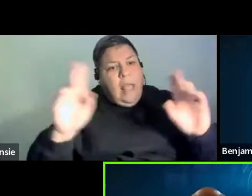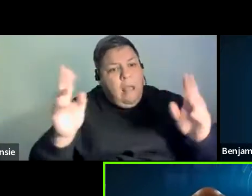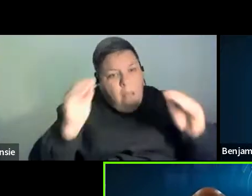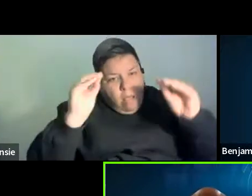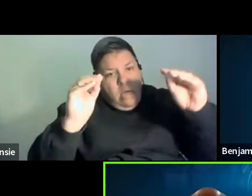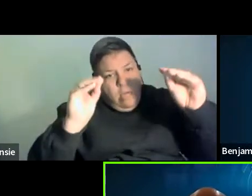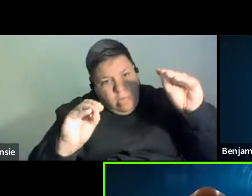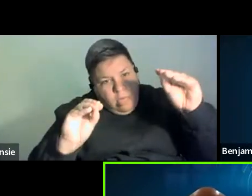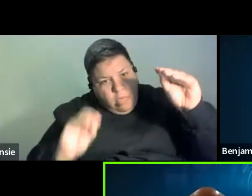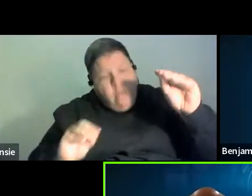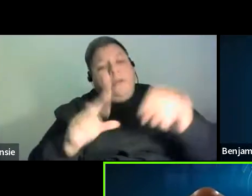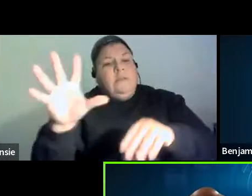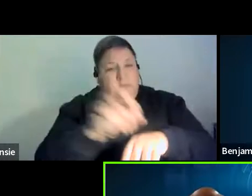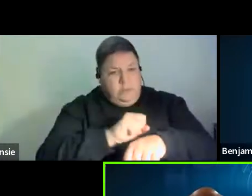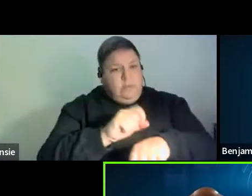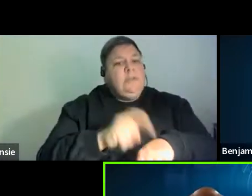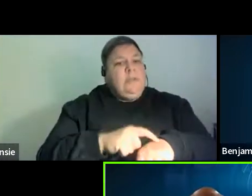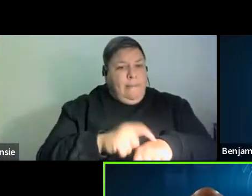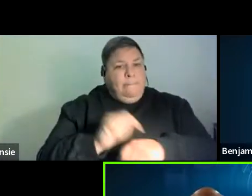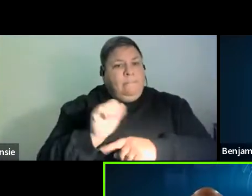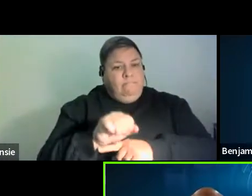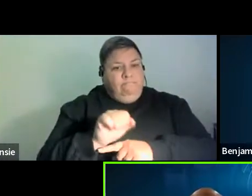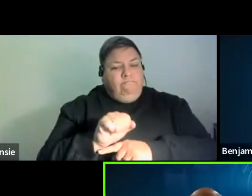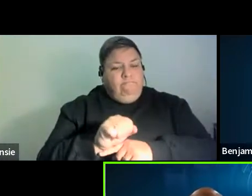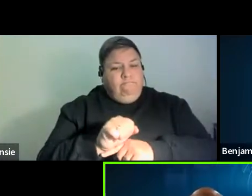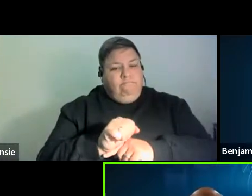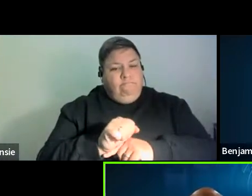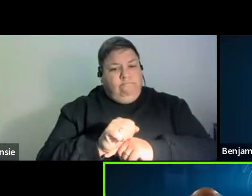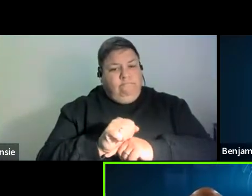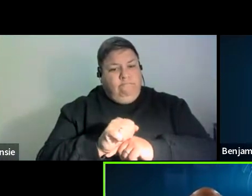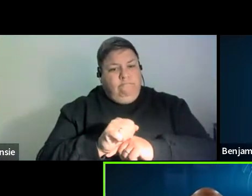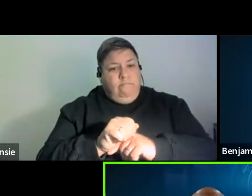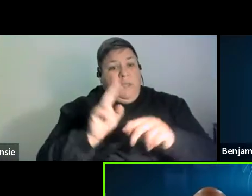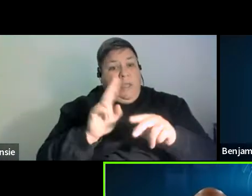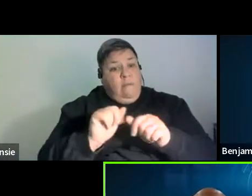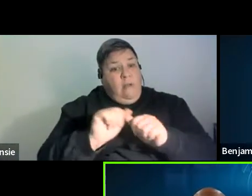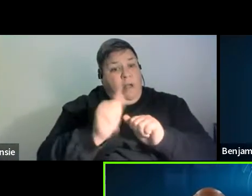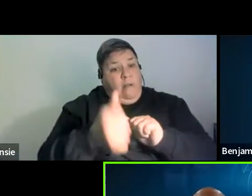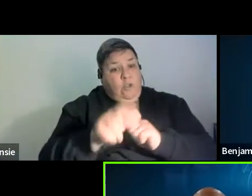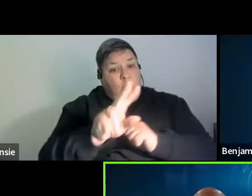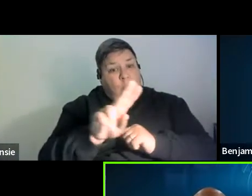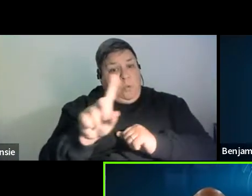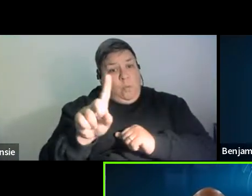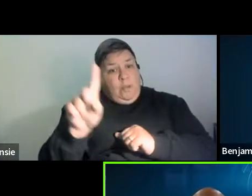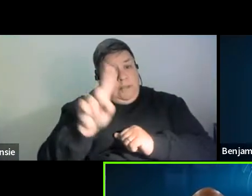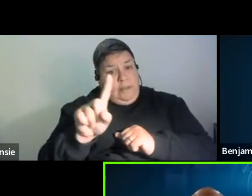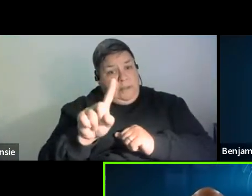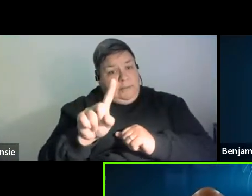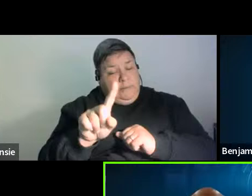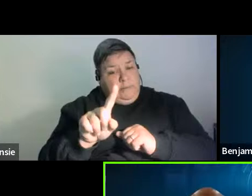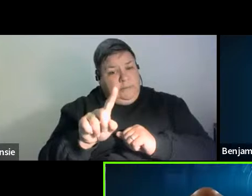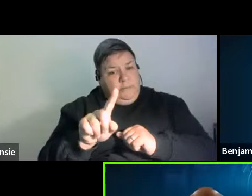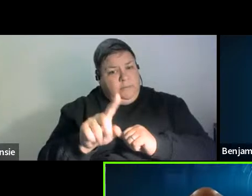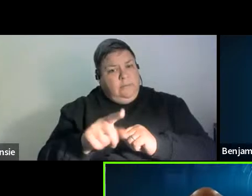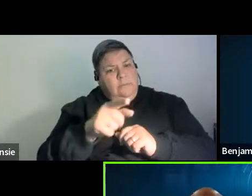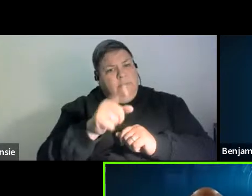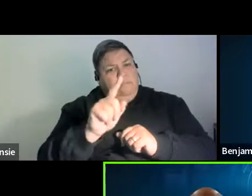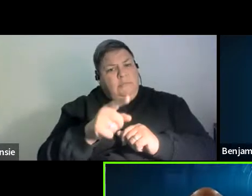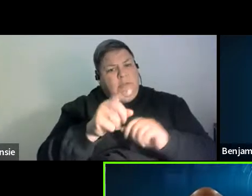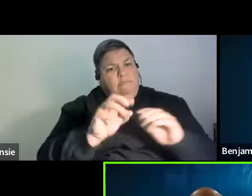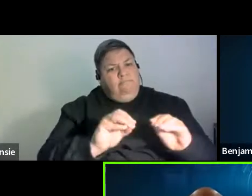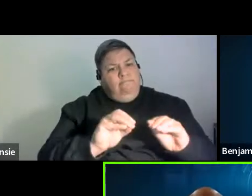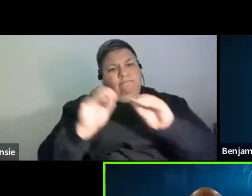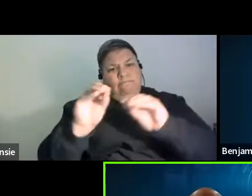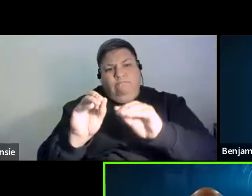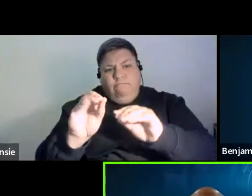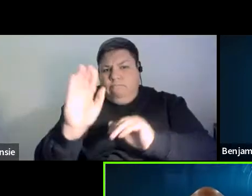for example, you've uploaded the documentations, it's past the 21 days, then you can actually go and use the escalation processes